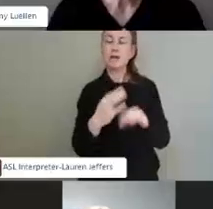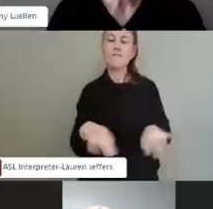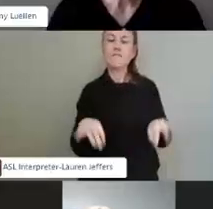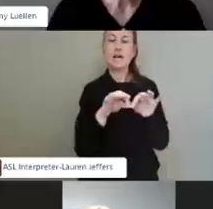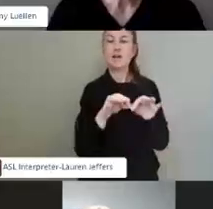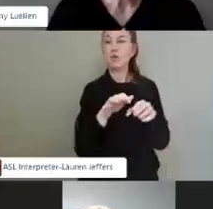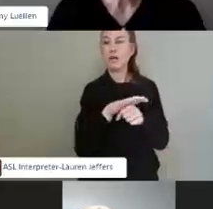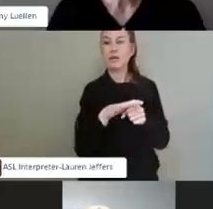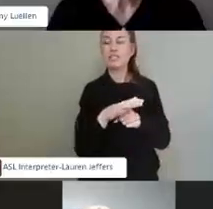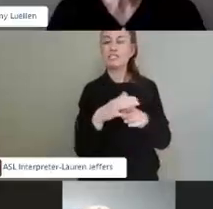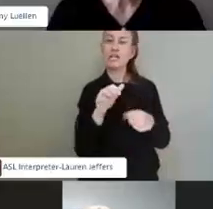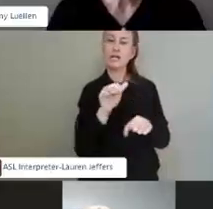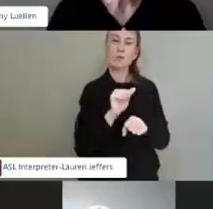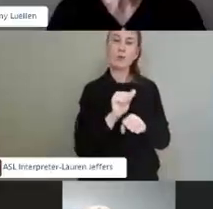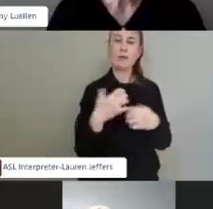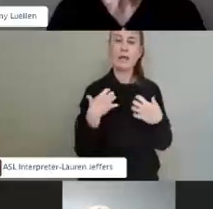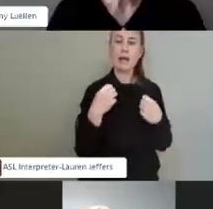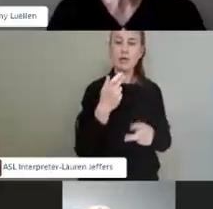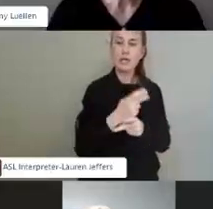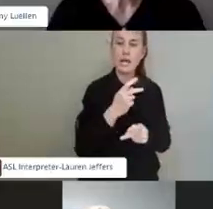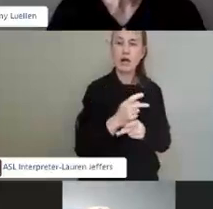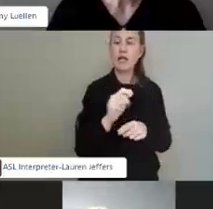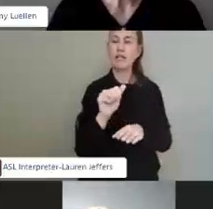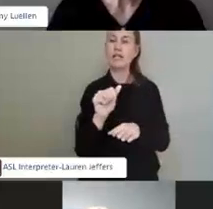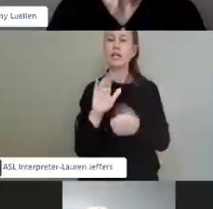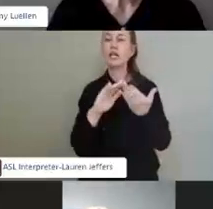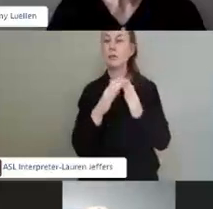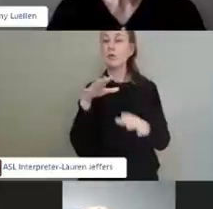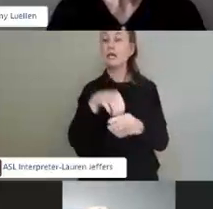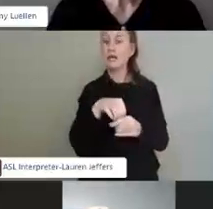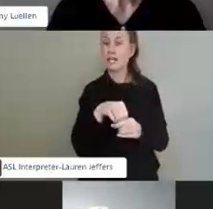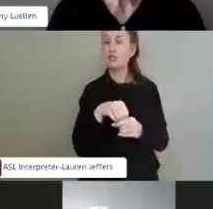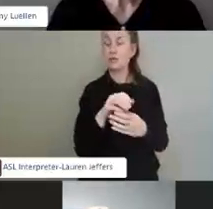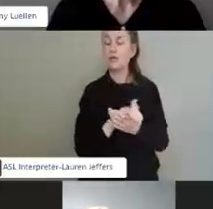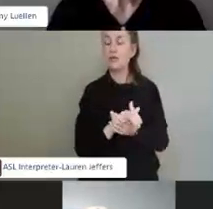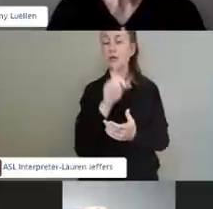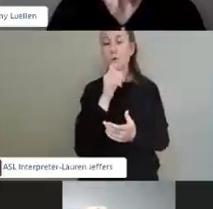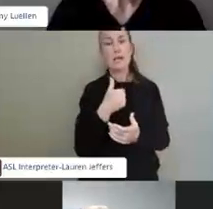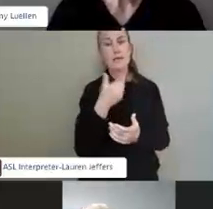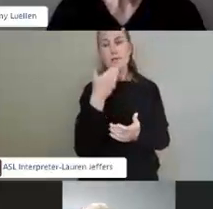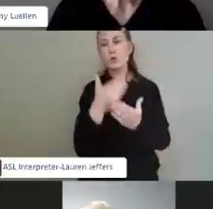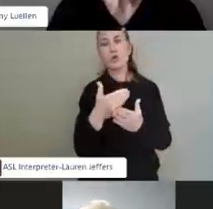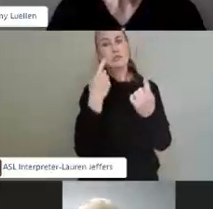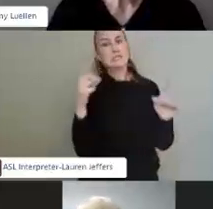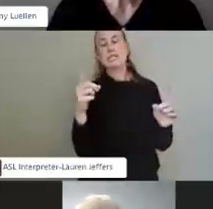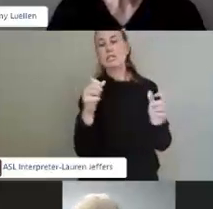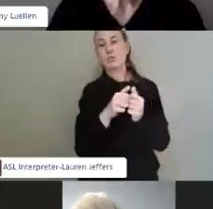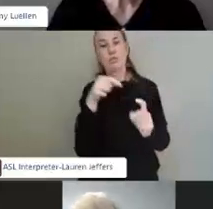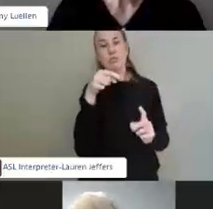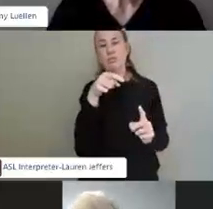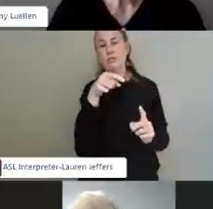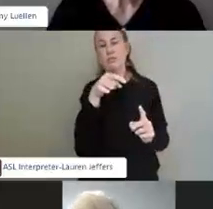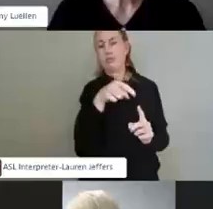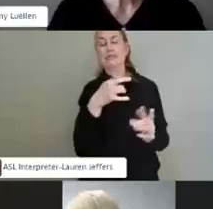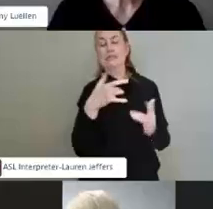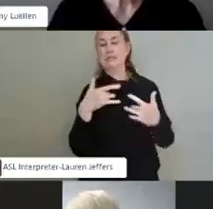employment, healthcare, and community engagement. And we've really had really good success with this. When we were kind of sitting